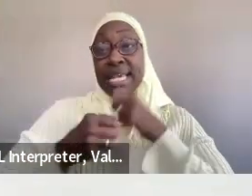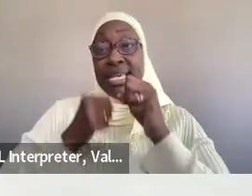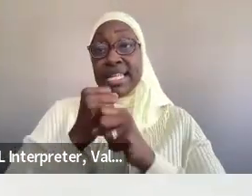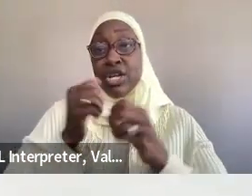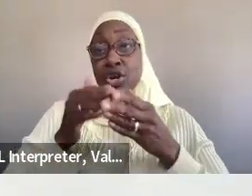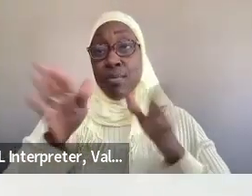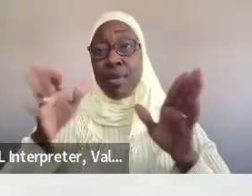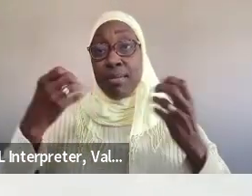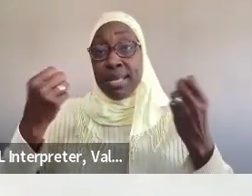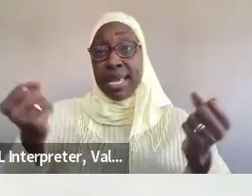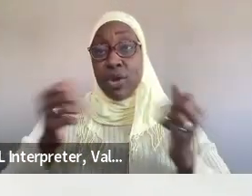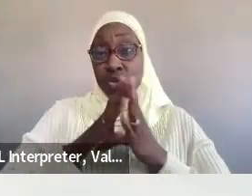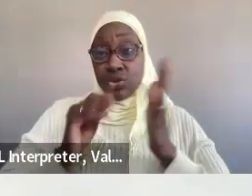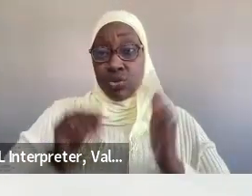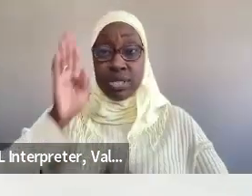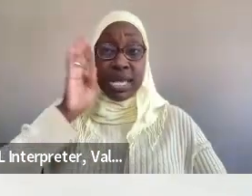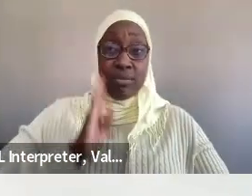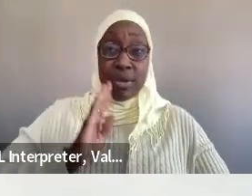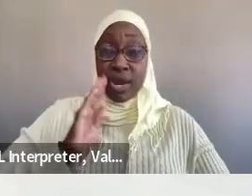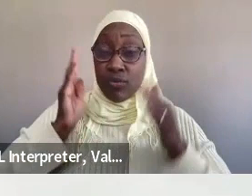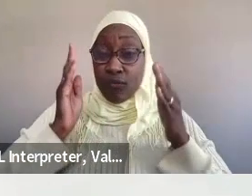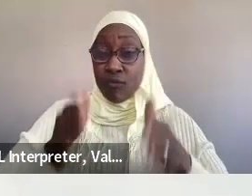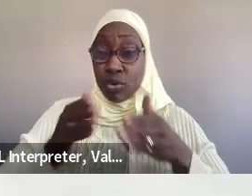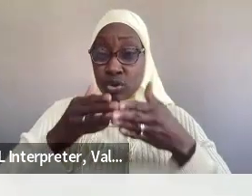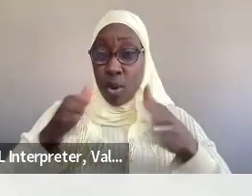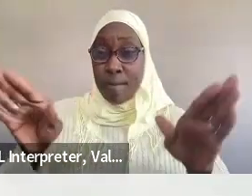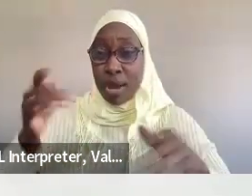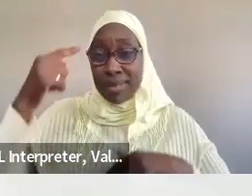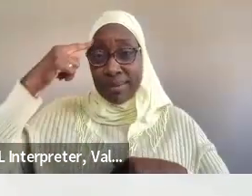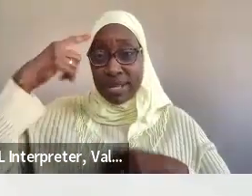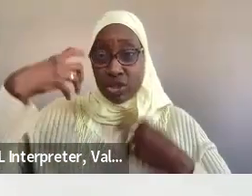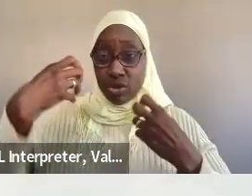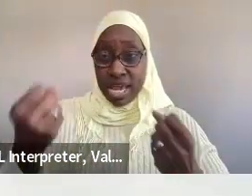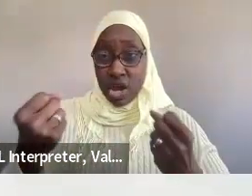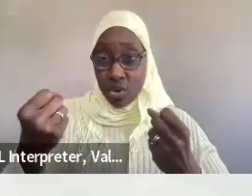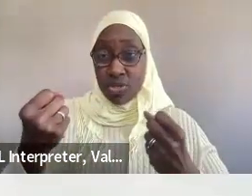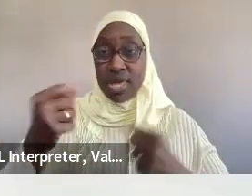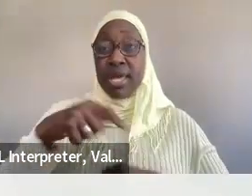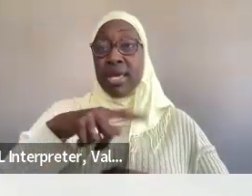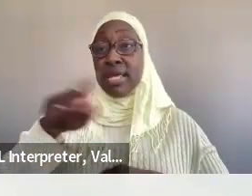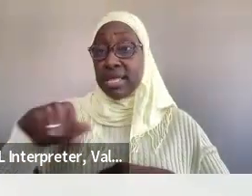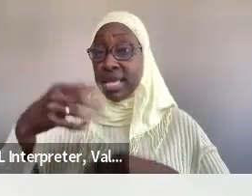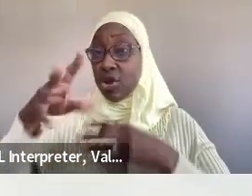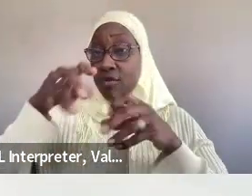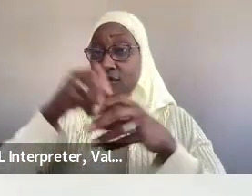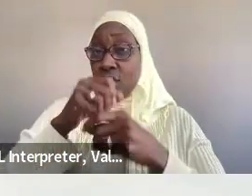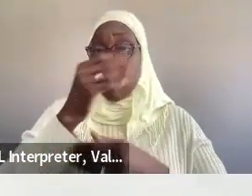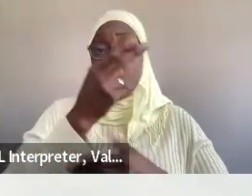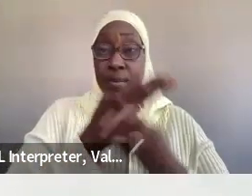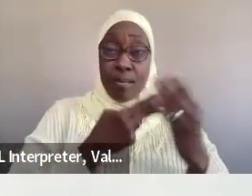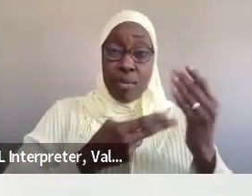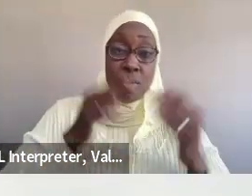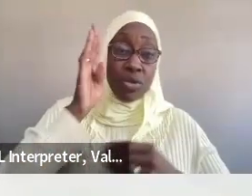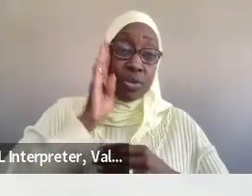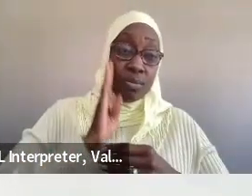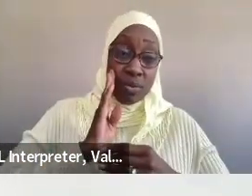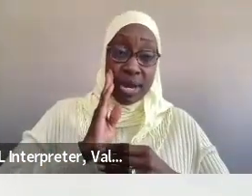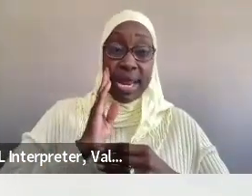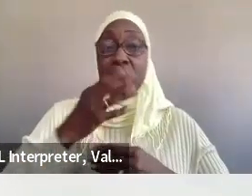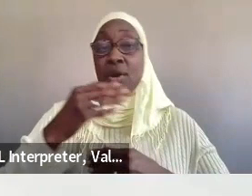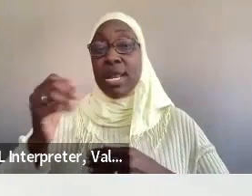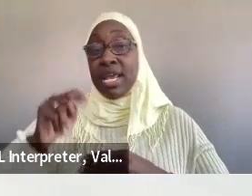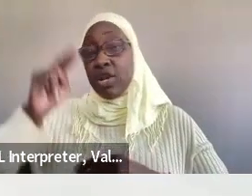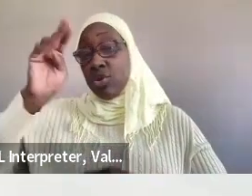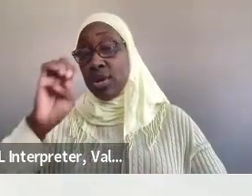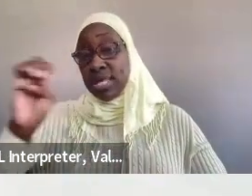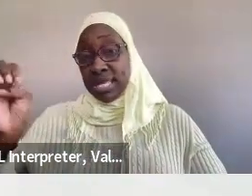concentrating in public mental health. They are involved with both Brown organizations present today as an executive